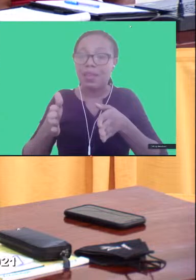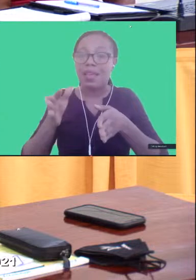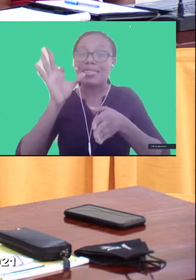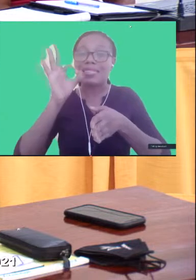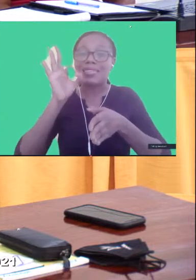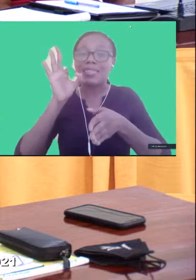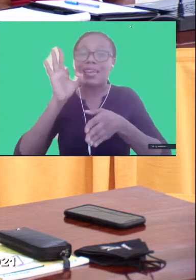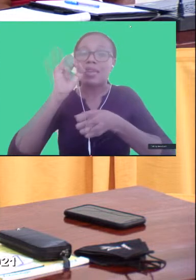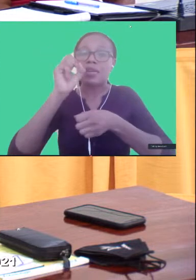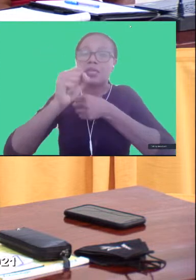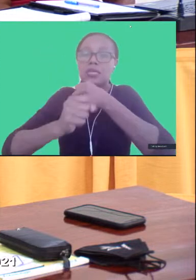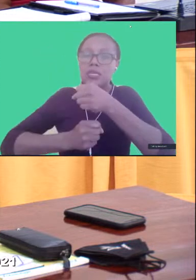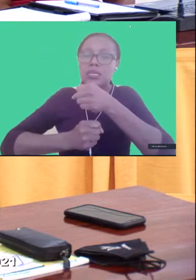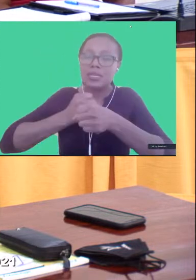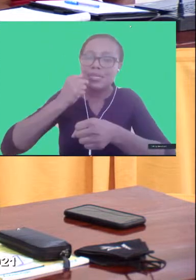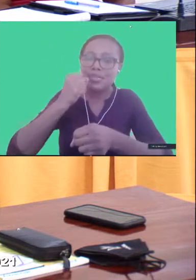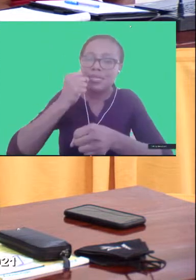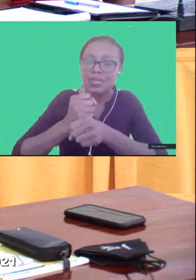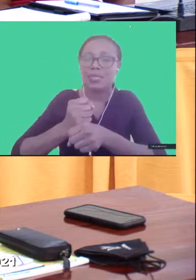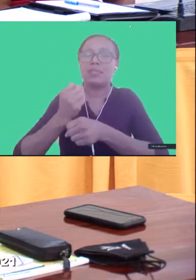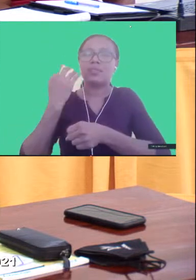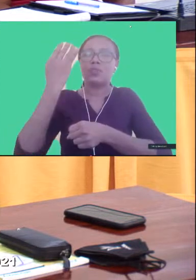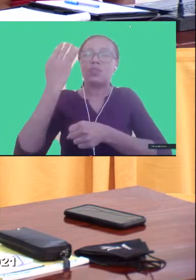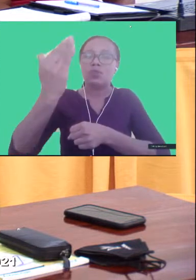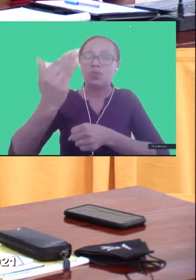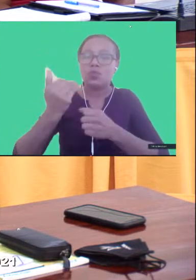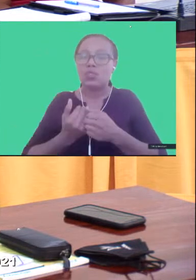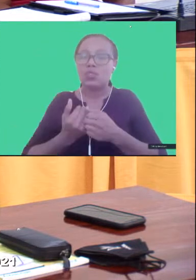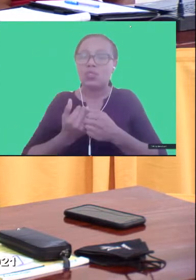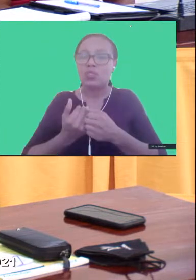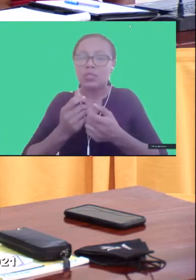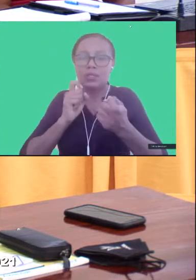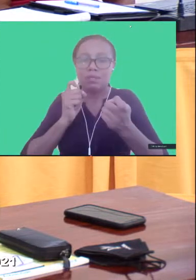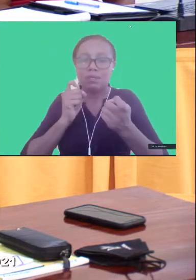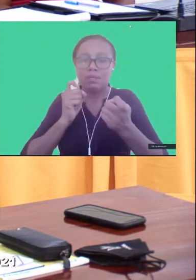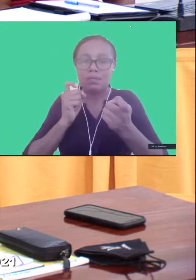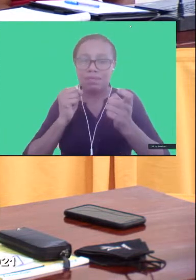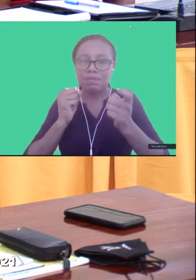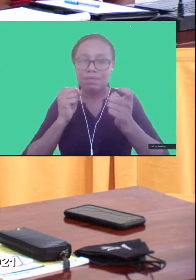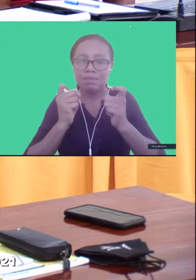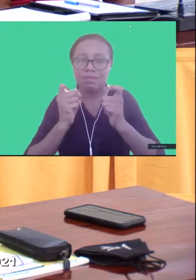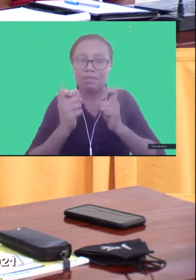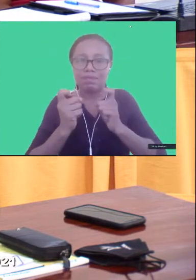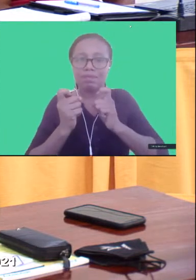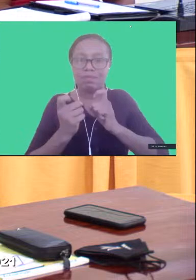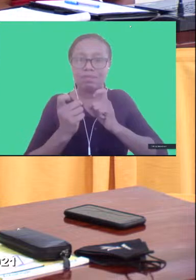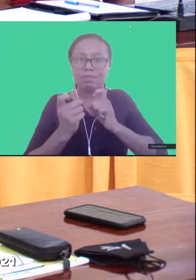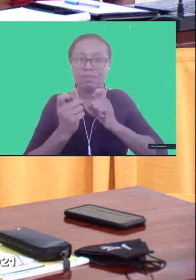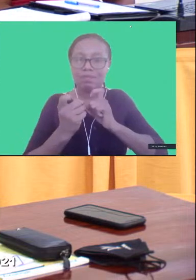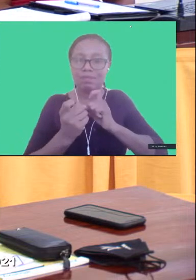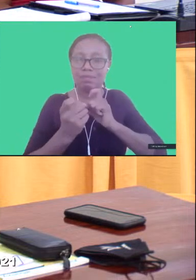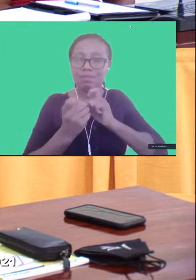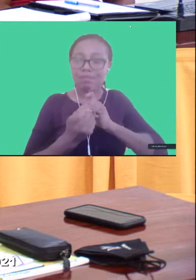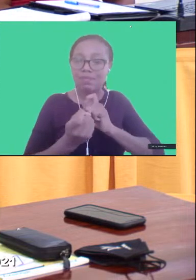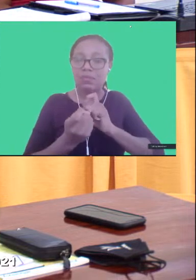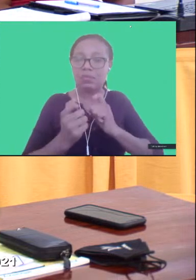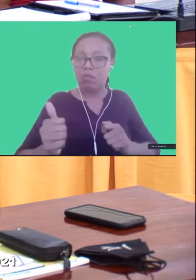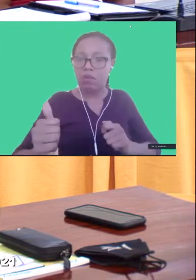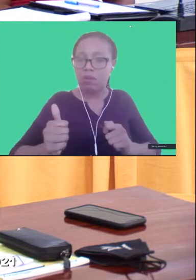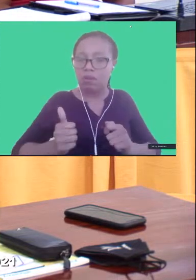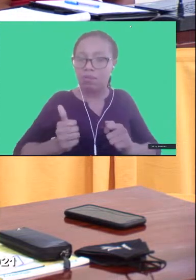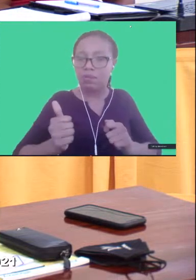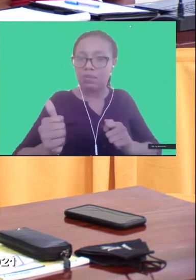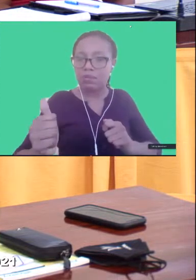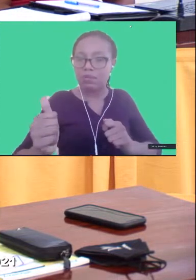interests, all of our household interests, all of our transportation interests to this stage. Now, I'm going to invite